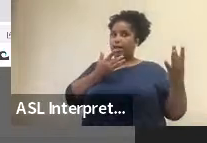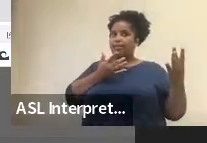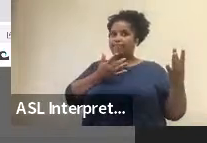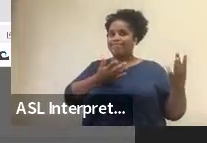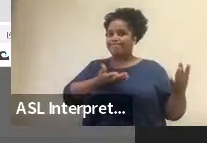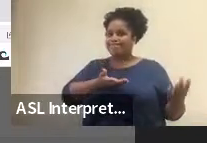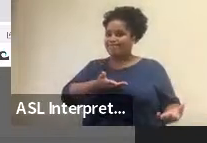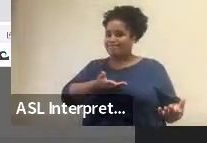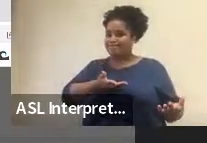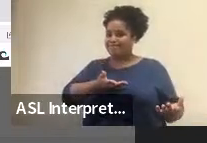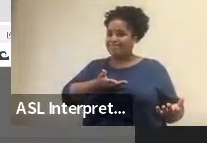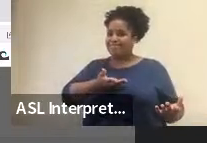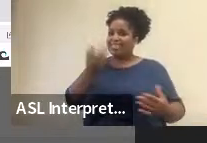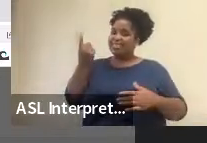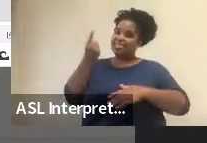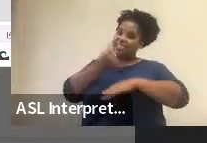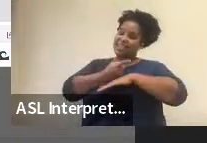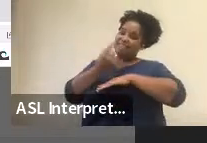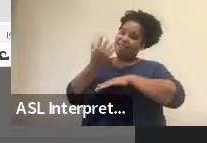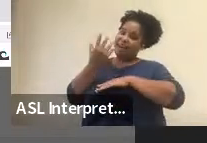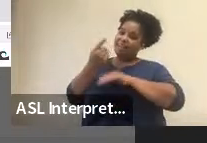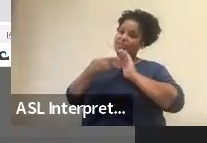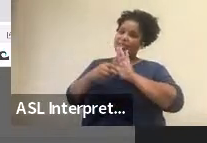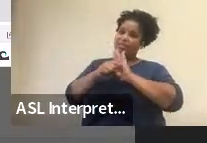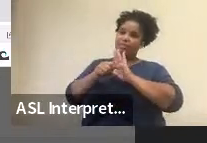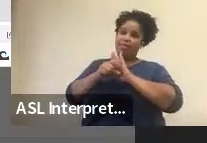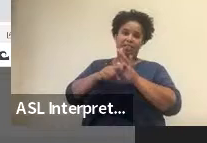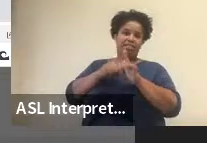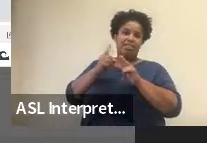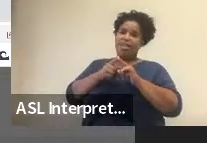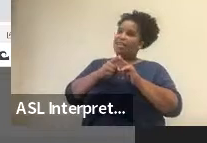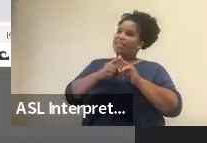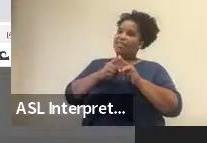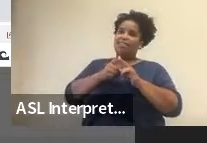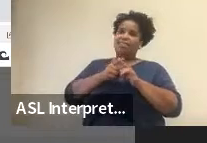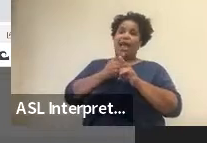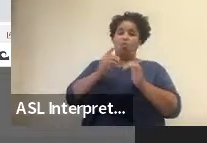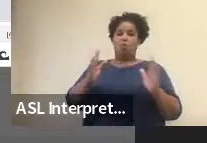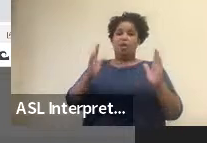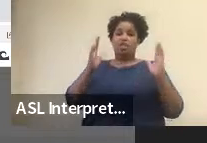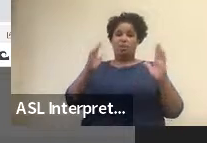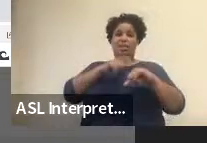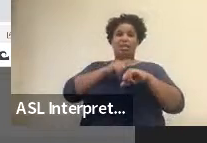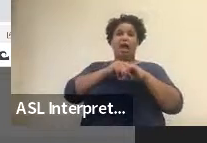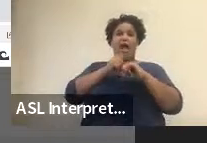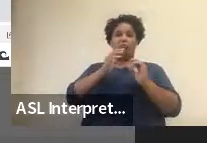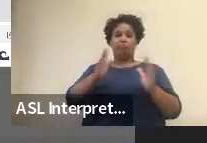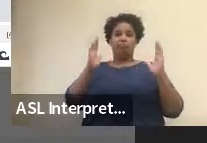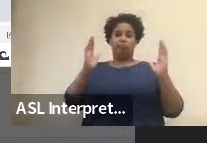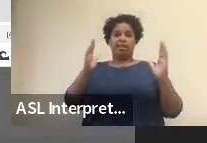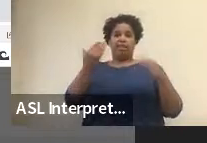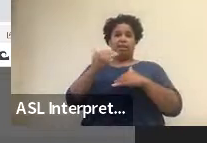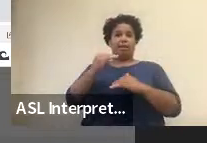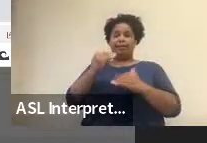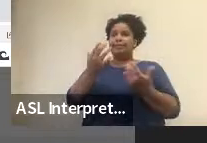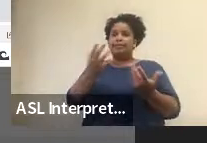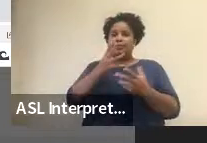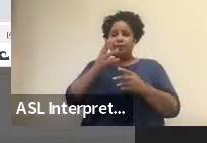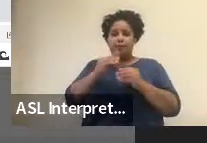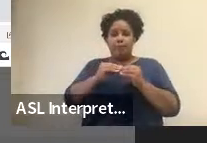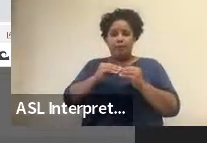you may be at day 5 from start of symptoms and then you're outside of the window. There are other options, but I don't think